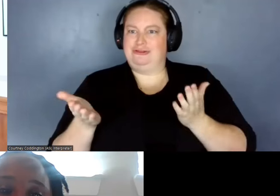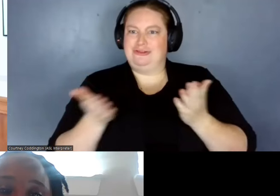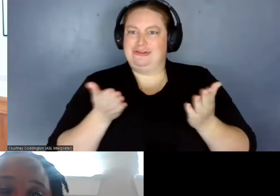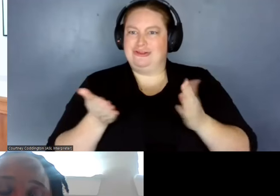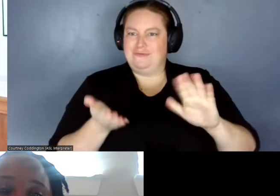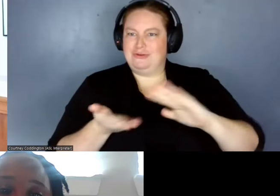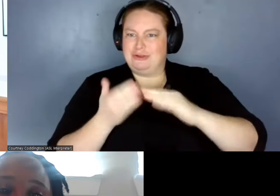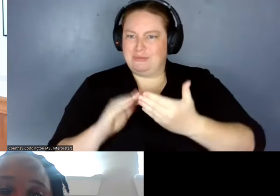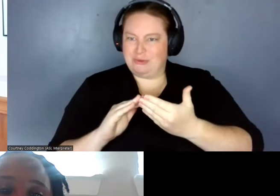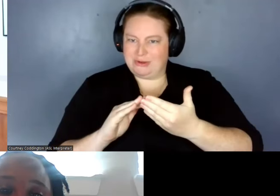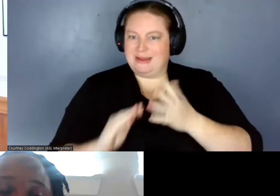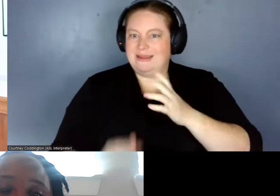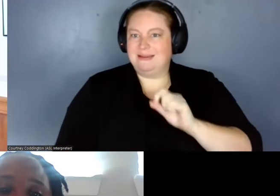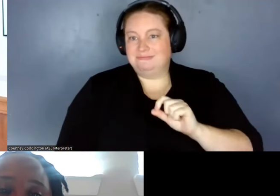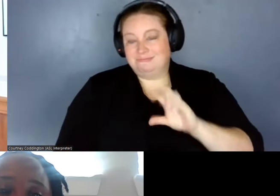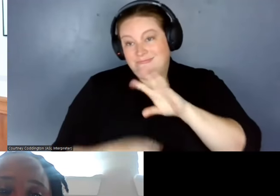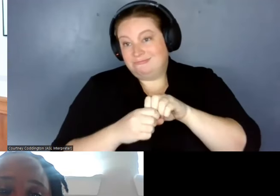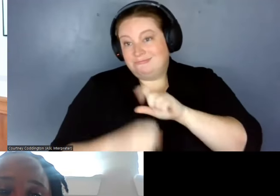a